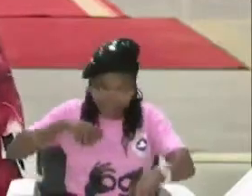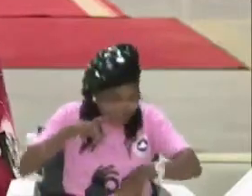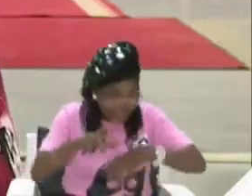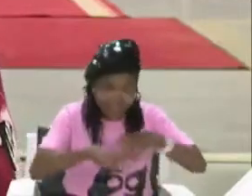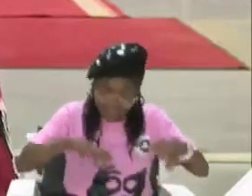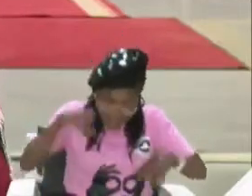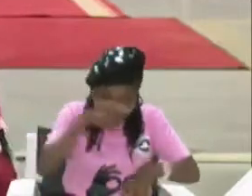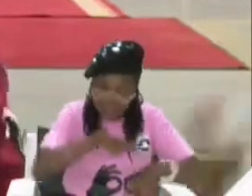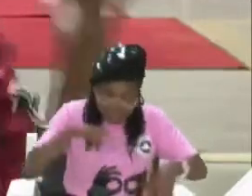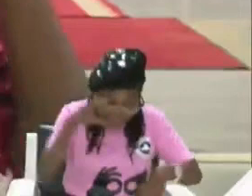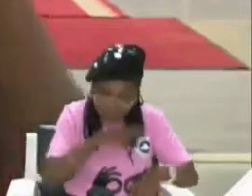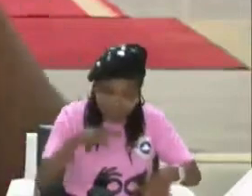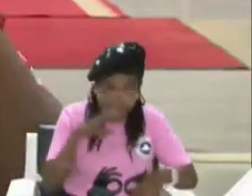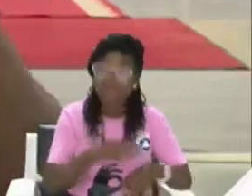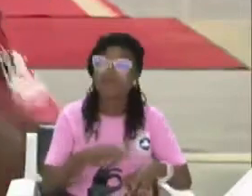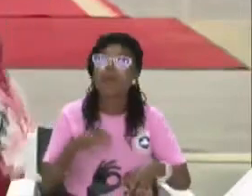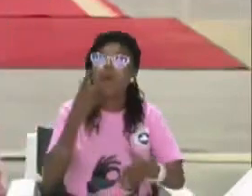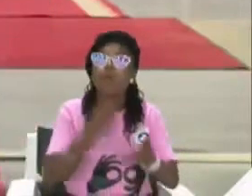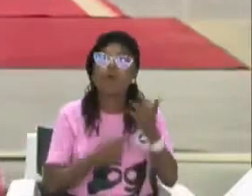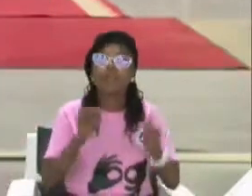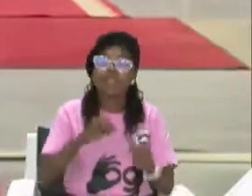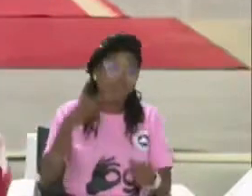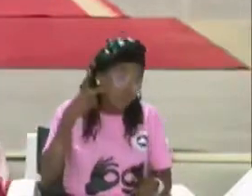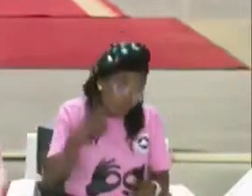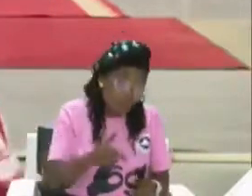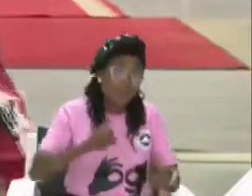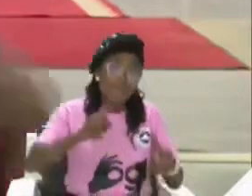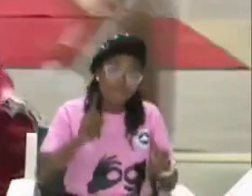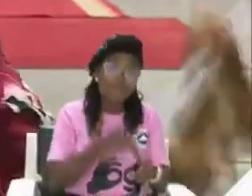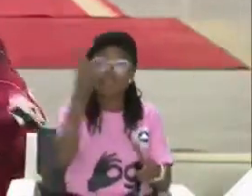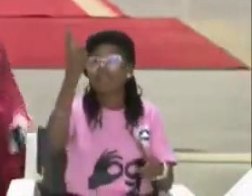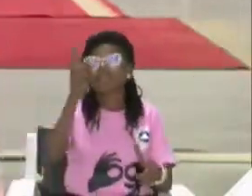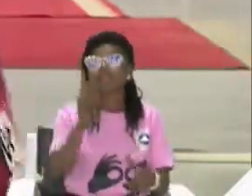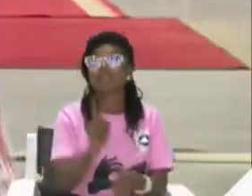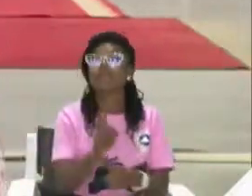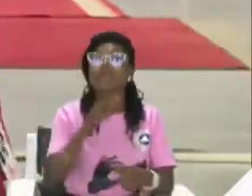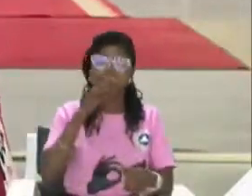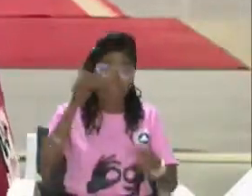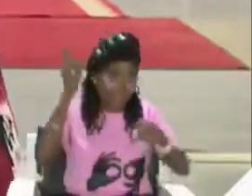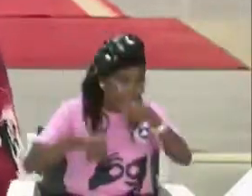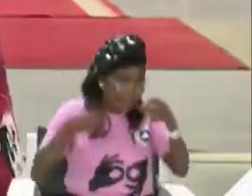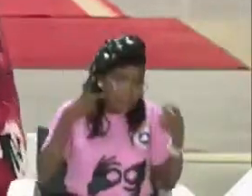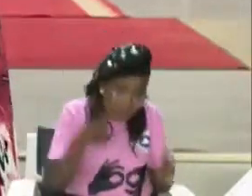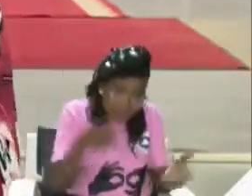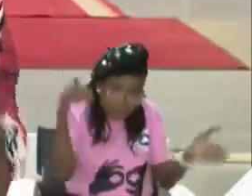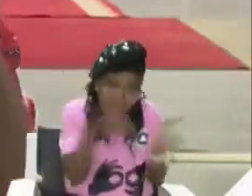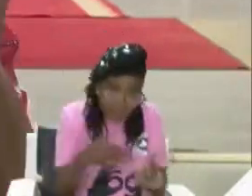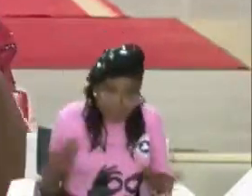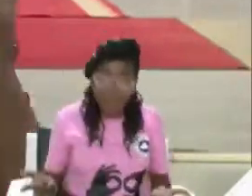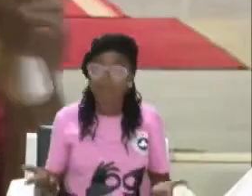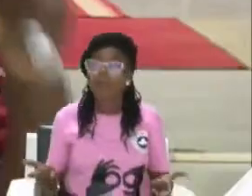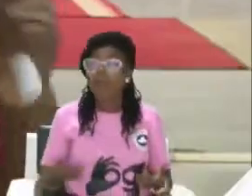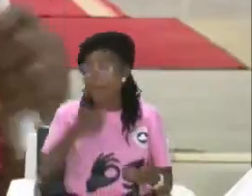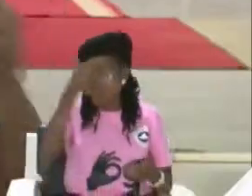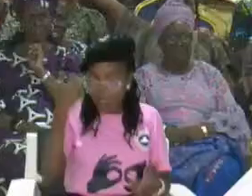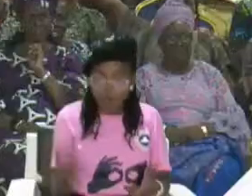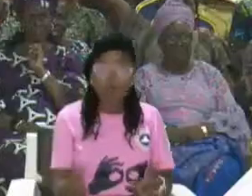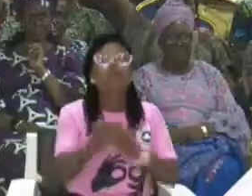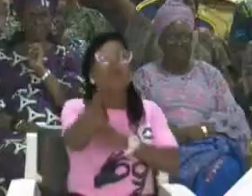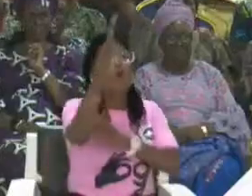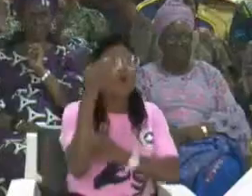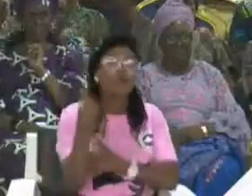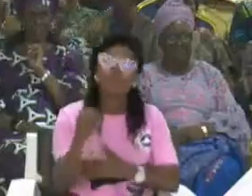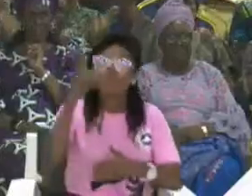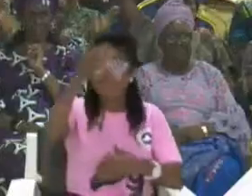searched. What they saw the first time, they couldn't find it again. Because God of Daddy Gio has